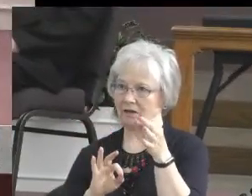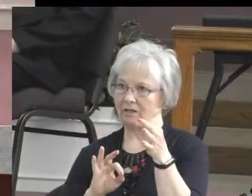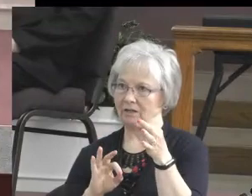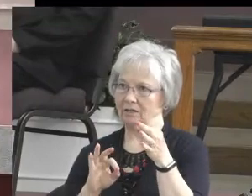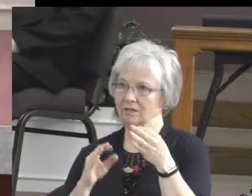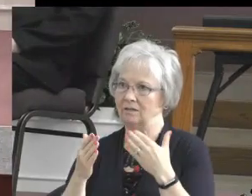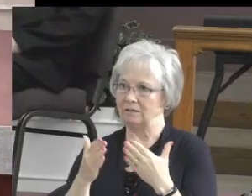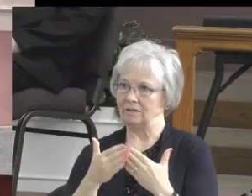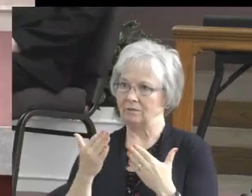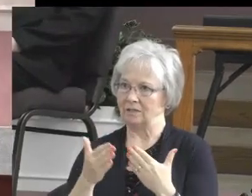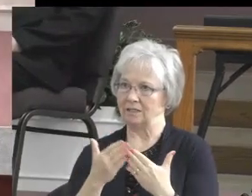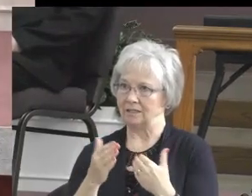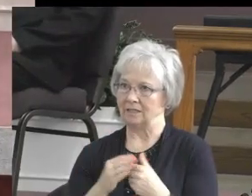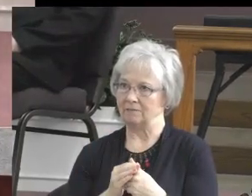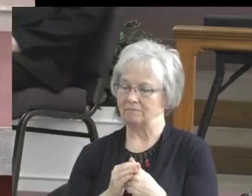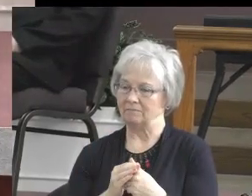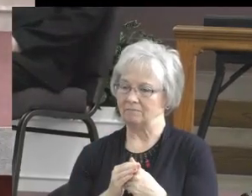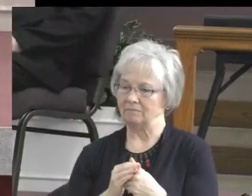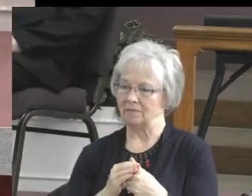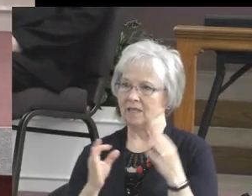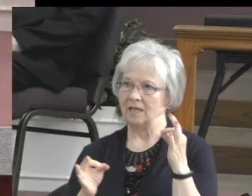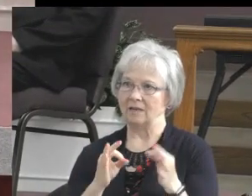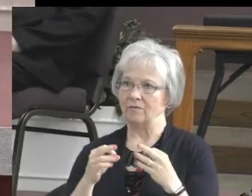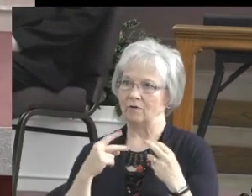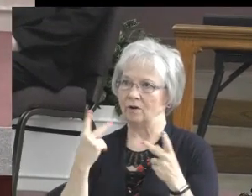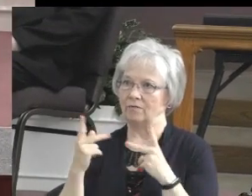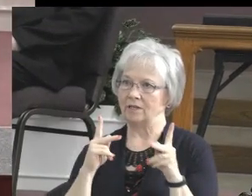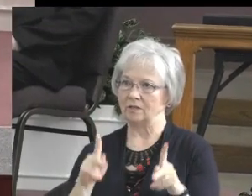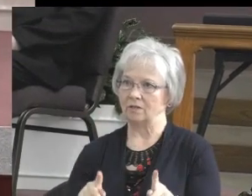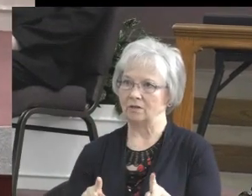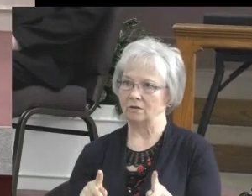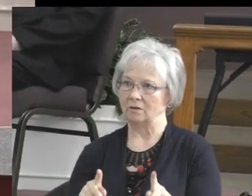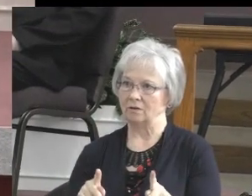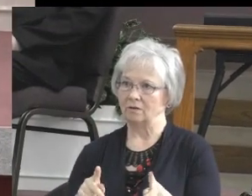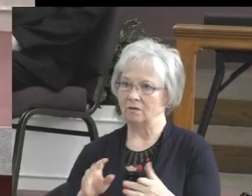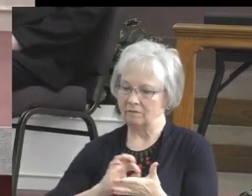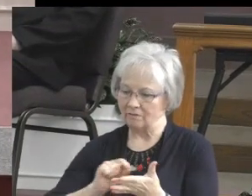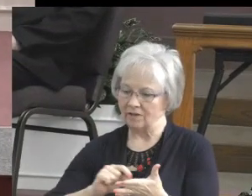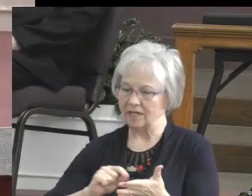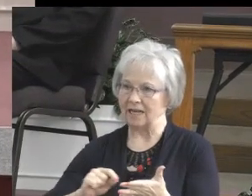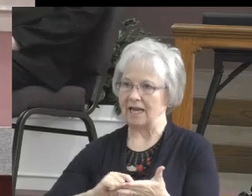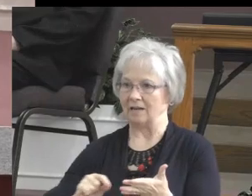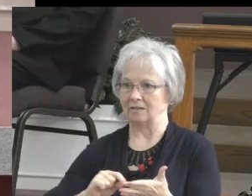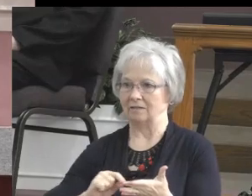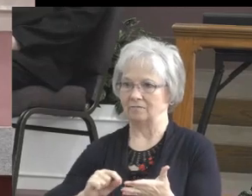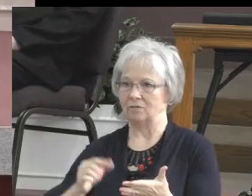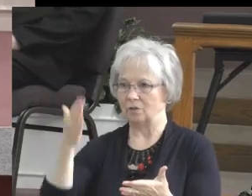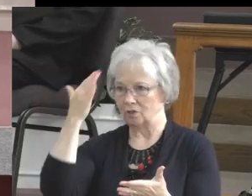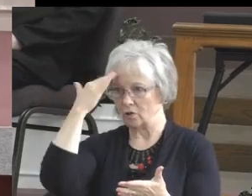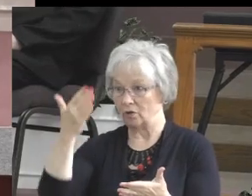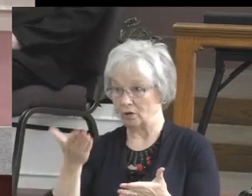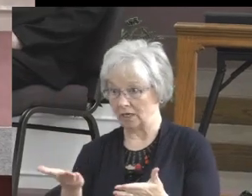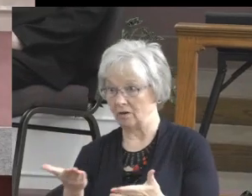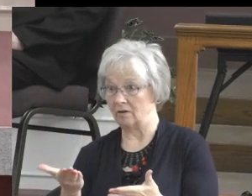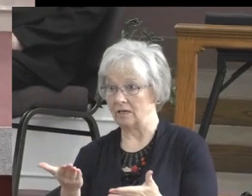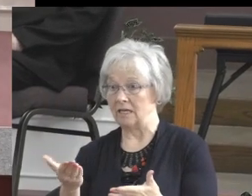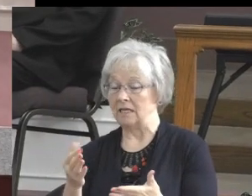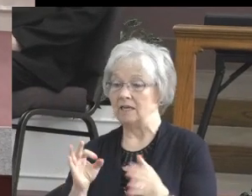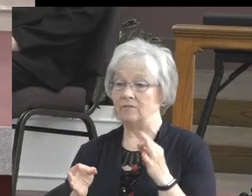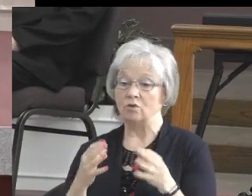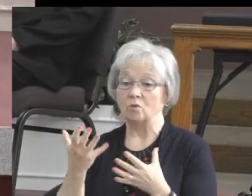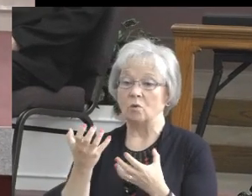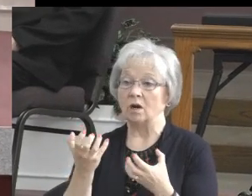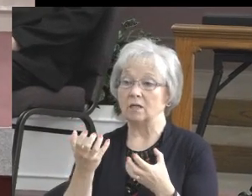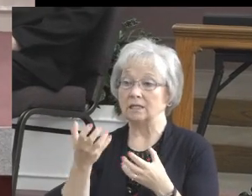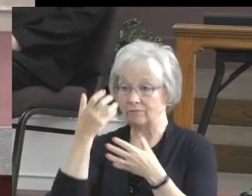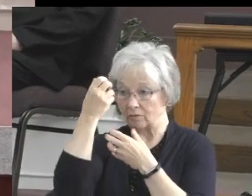pretty easy. If you're a guest with us, we'd invite you to fill that out. Let us know you're here. And if you'd like some information about the church, you can